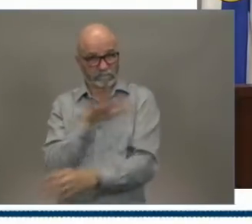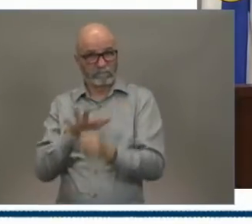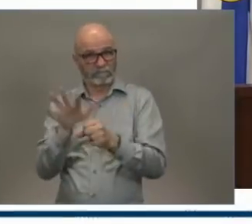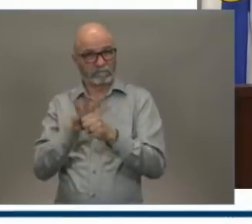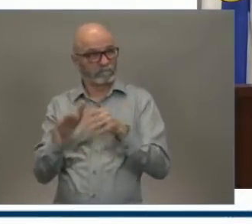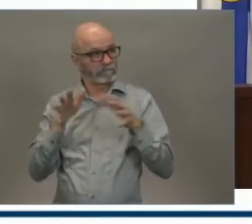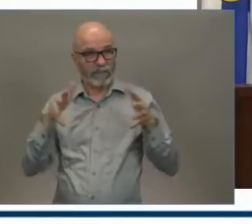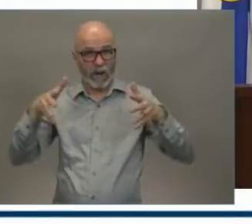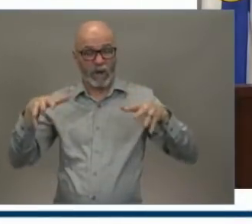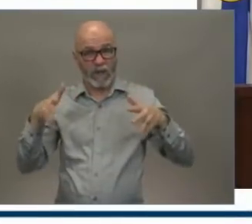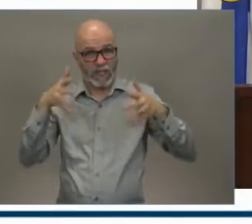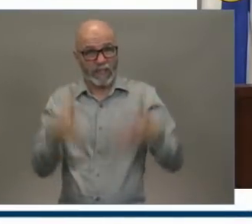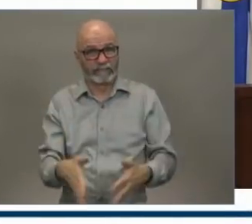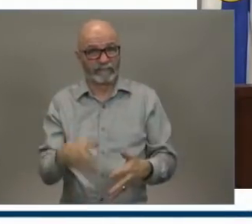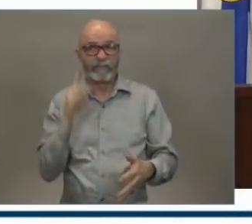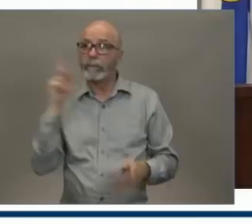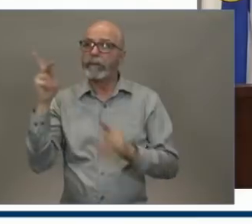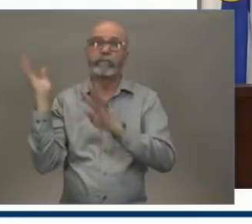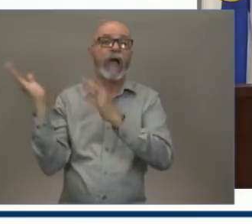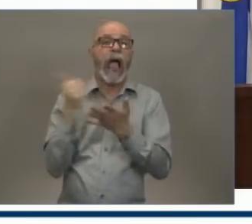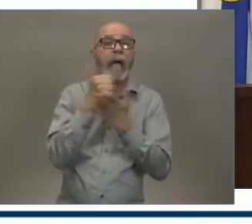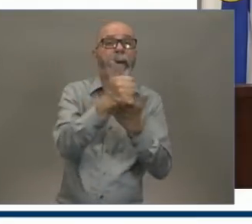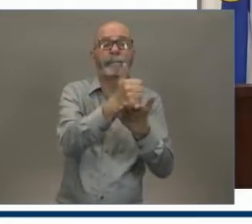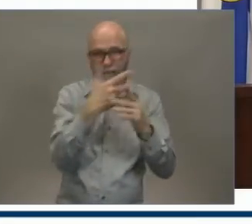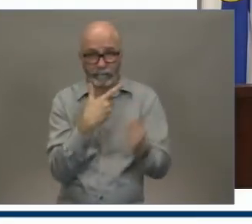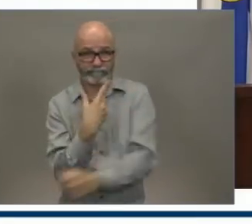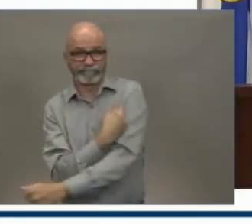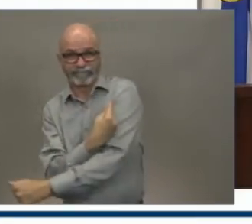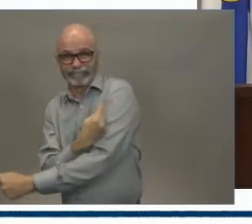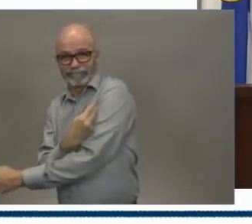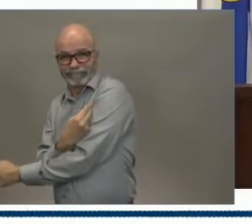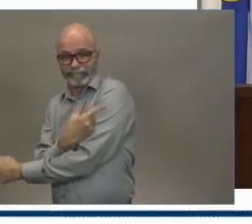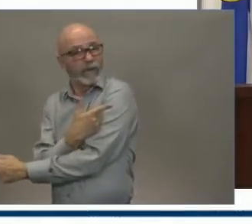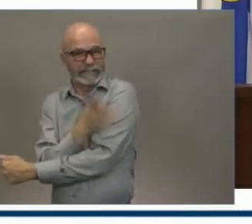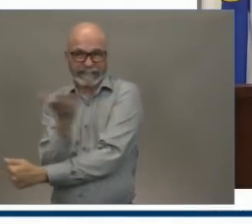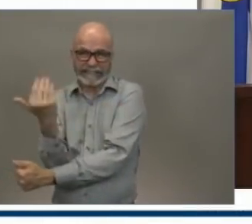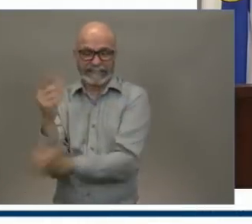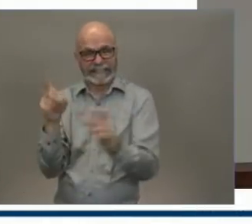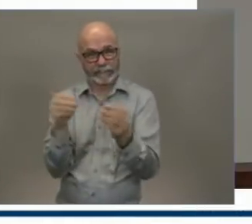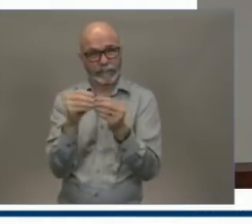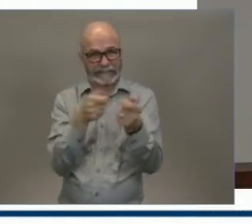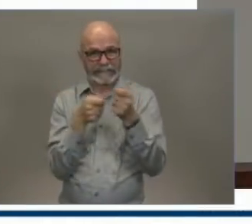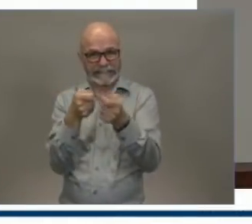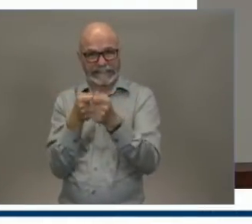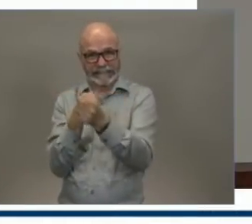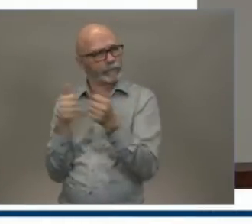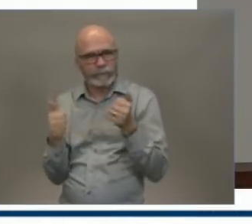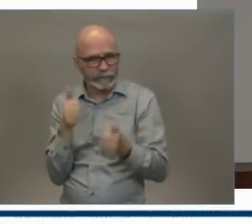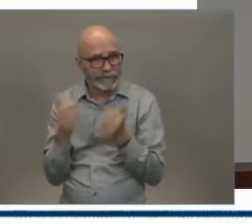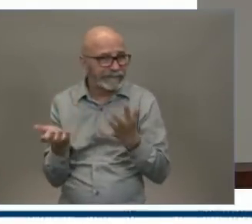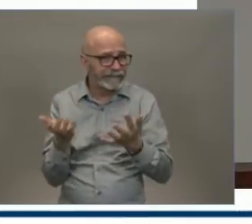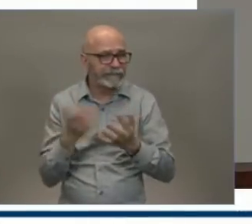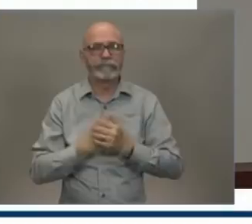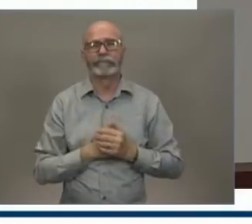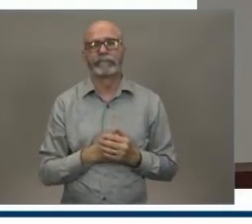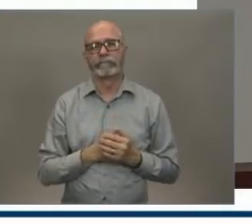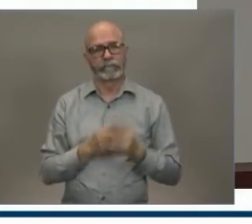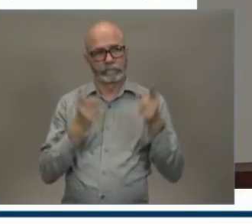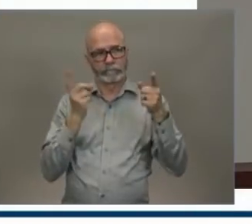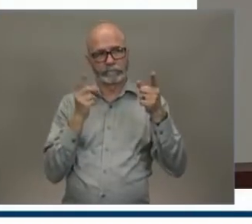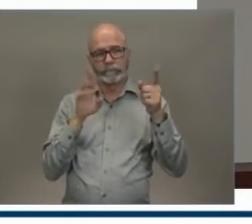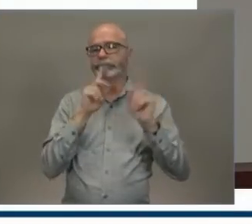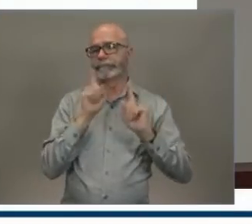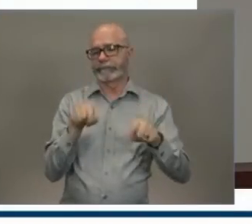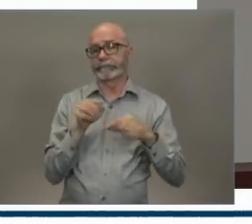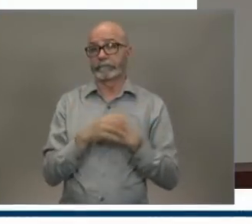mass vaccinating, or how many volunteers, I guess, are you looking for? So we're in the middle of, or not in the middle, even just really getting